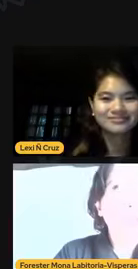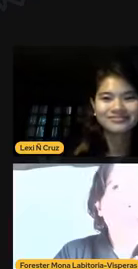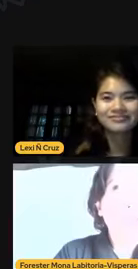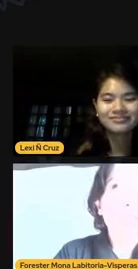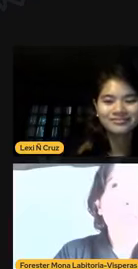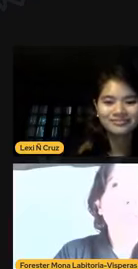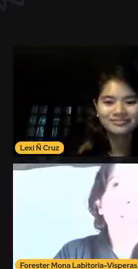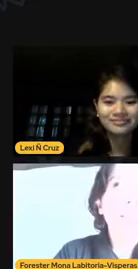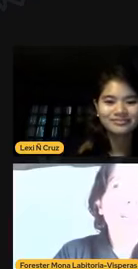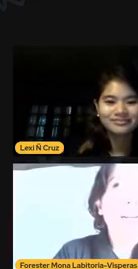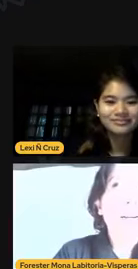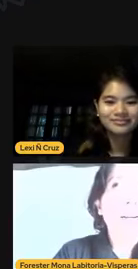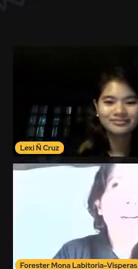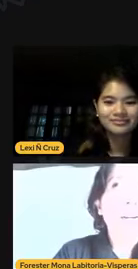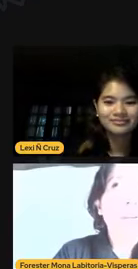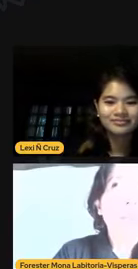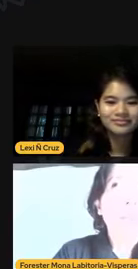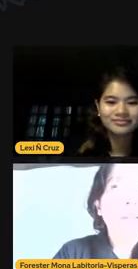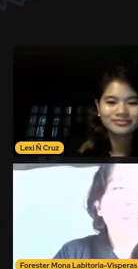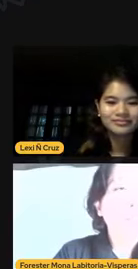the Philippines, which is